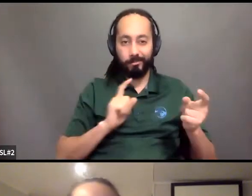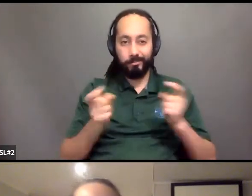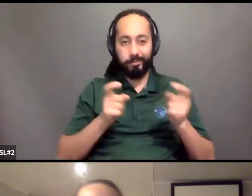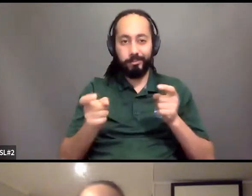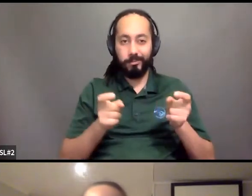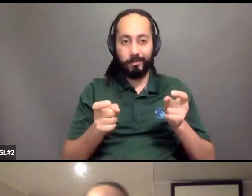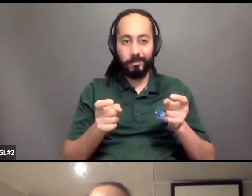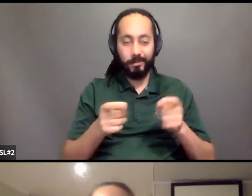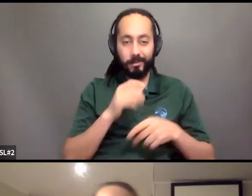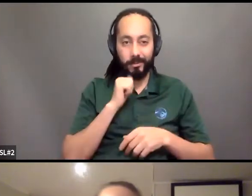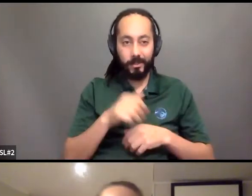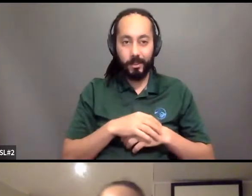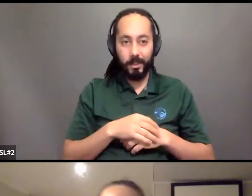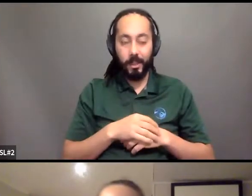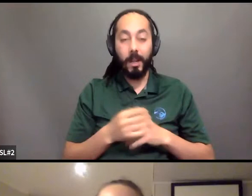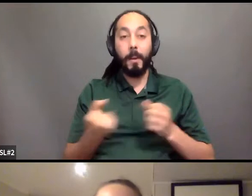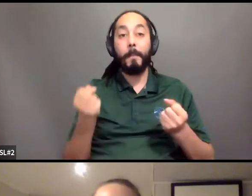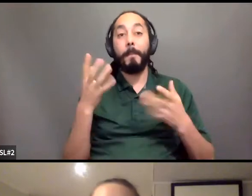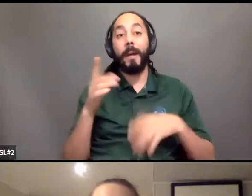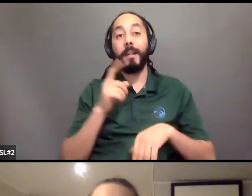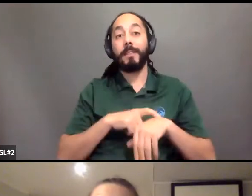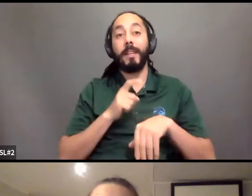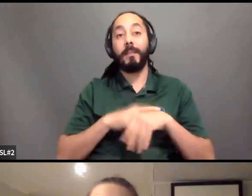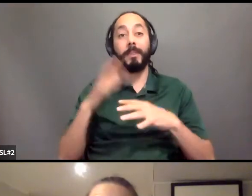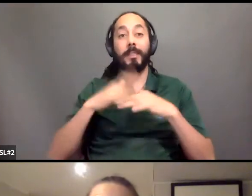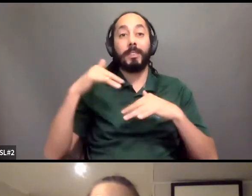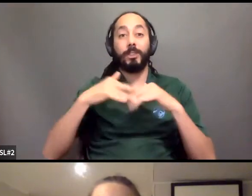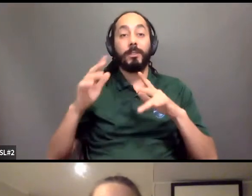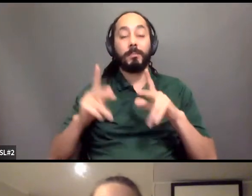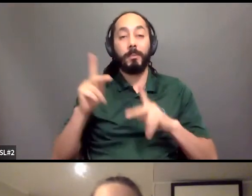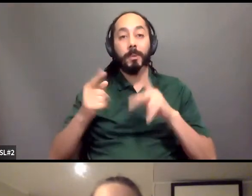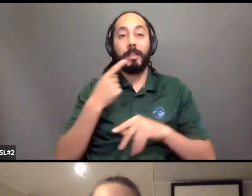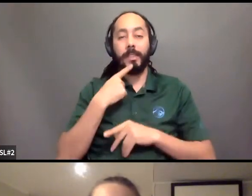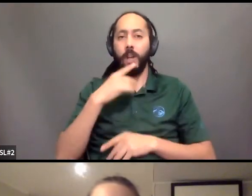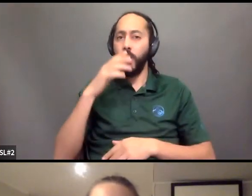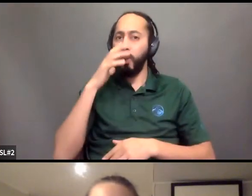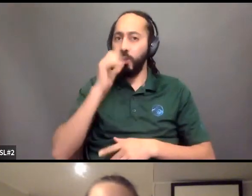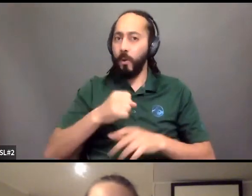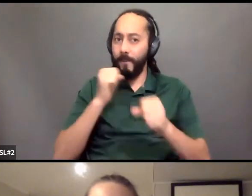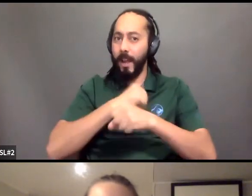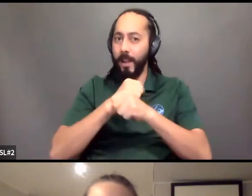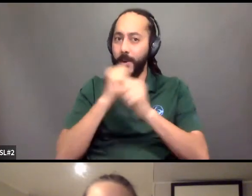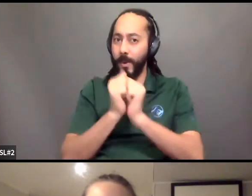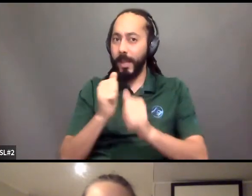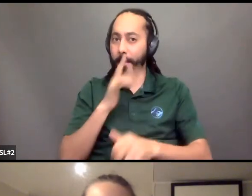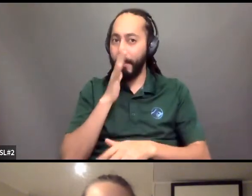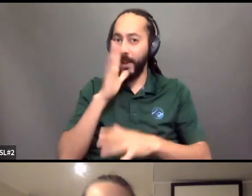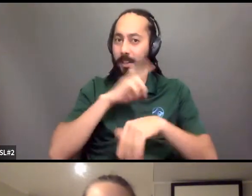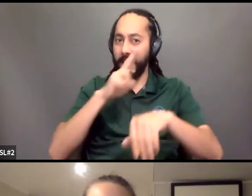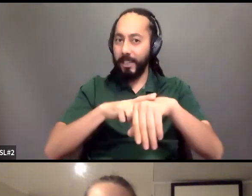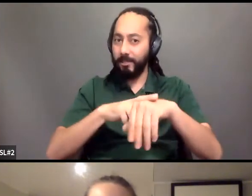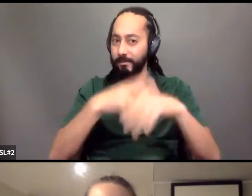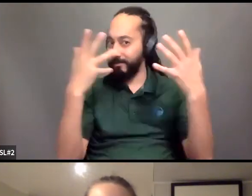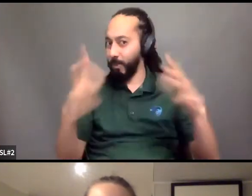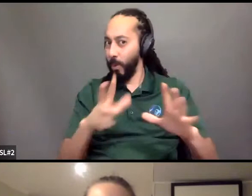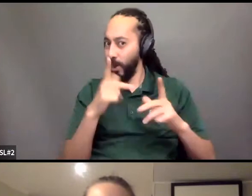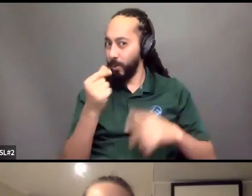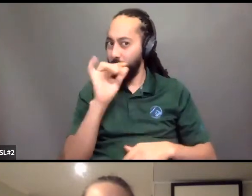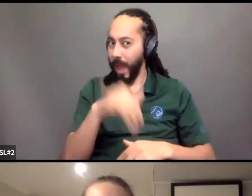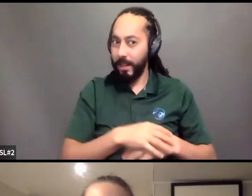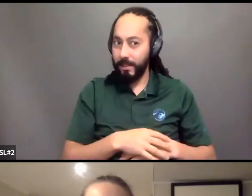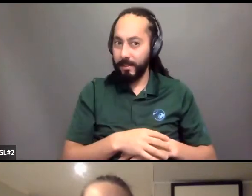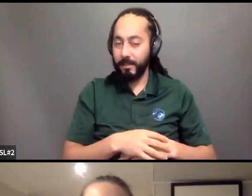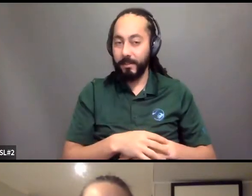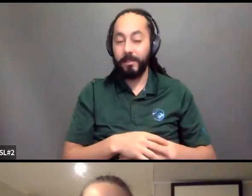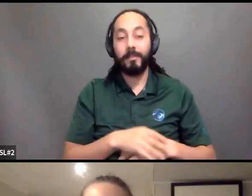many times I think that Native people said, don't pick a fight with Mother Nature. Won't work out. Don't want to do that one. So, you know,